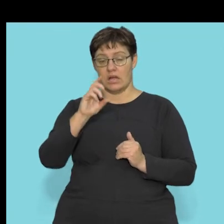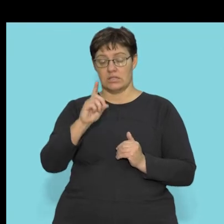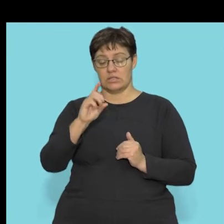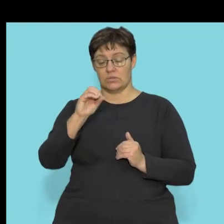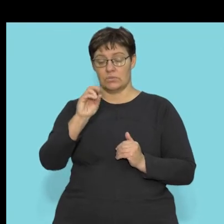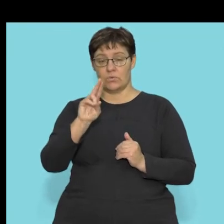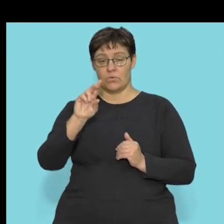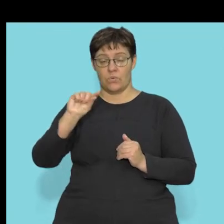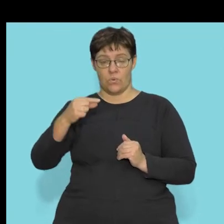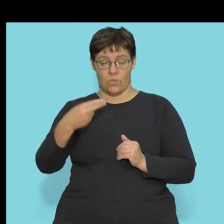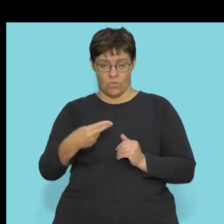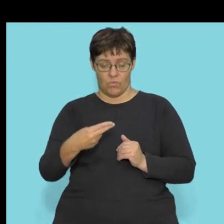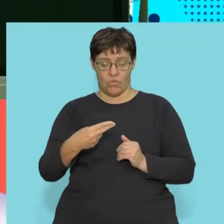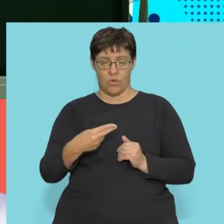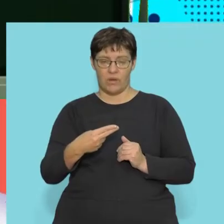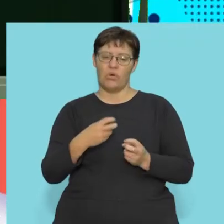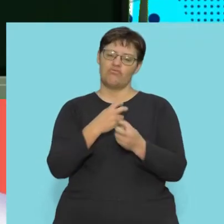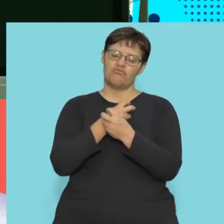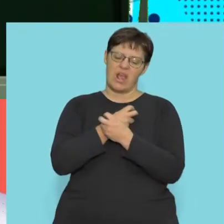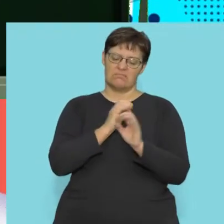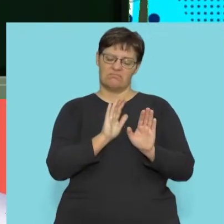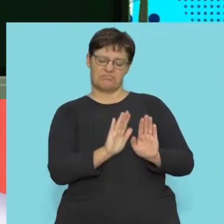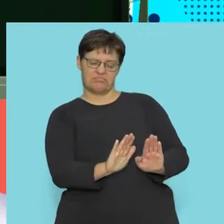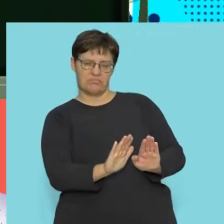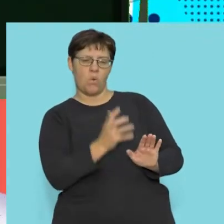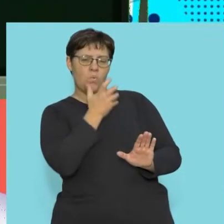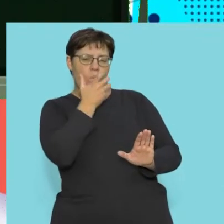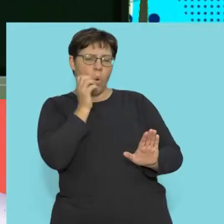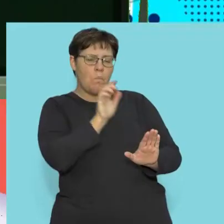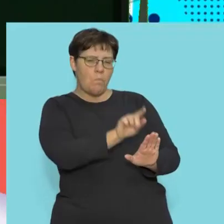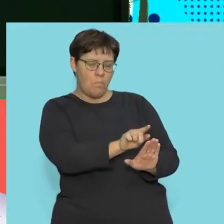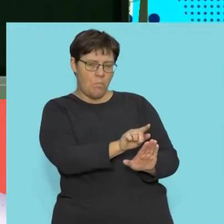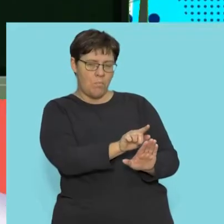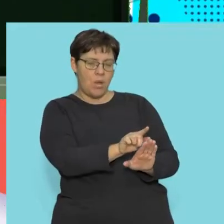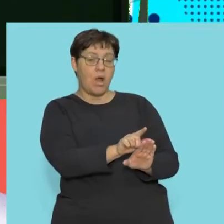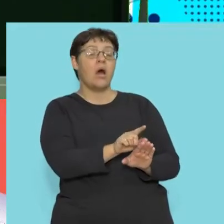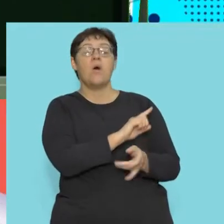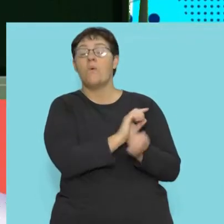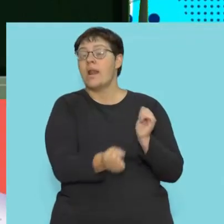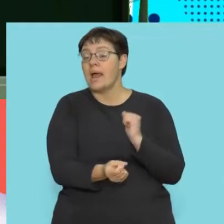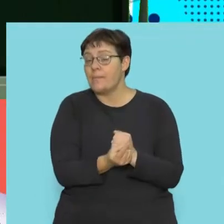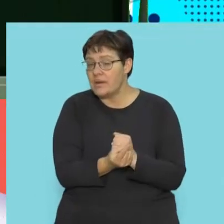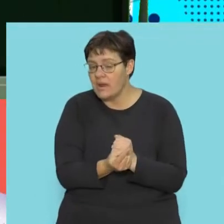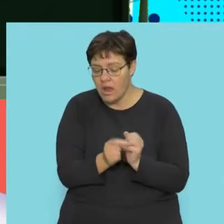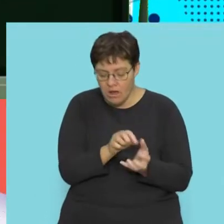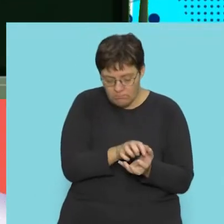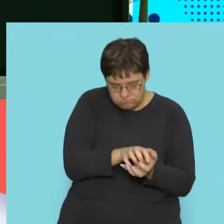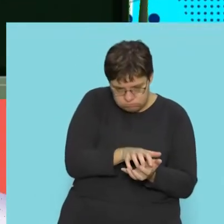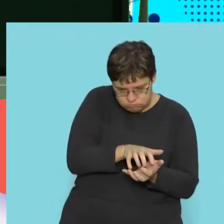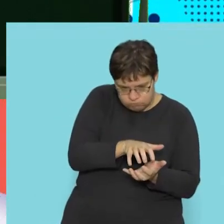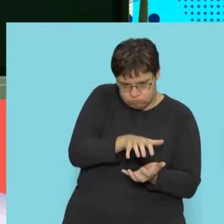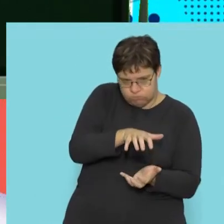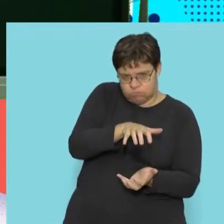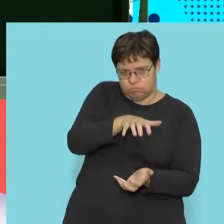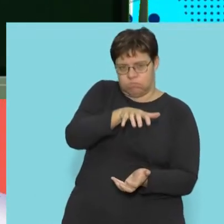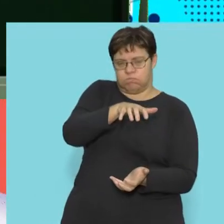bread dough is left to rest in a warm environment, it will cause or result in